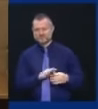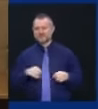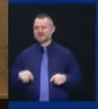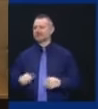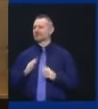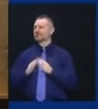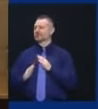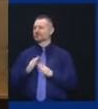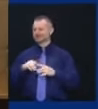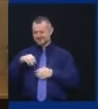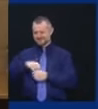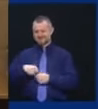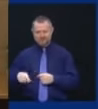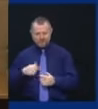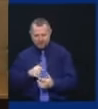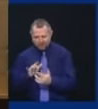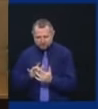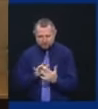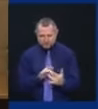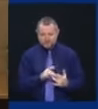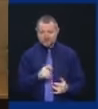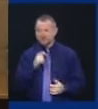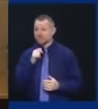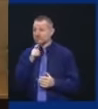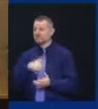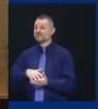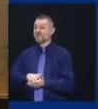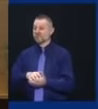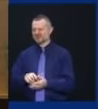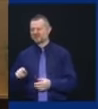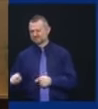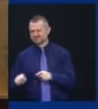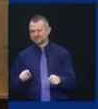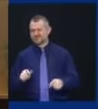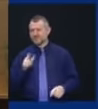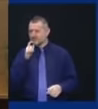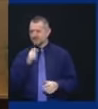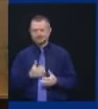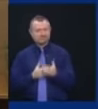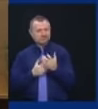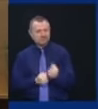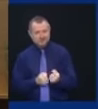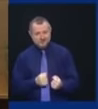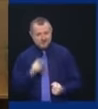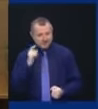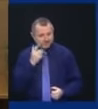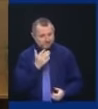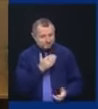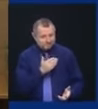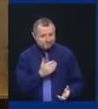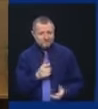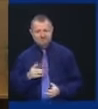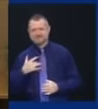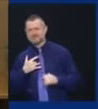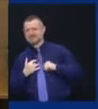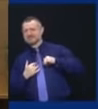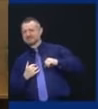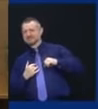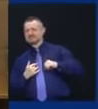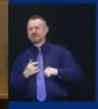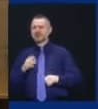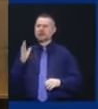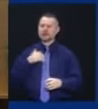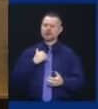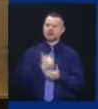reach those who are most vulnerable, those who are distrustful, those who have hesitancy, so we thank you.